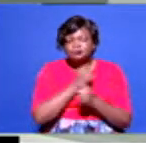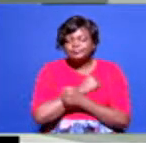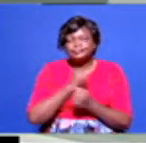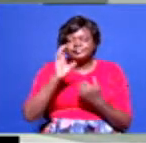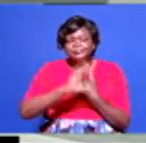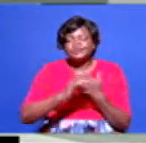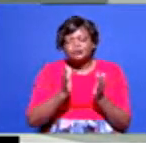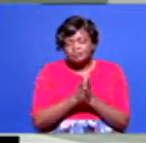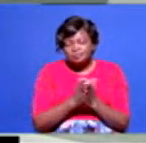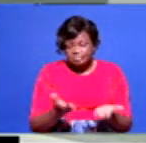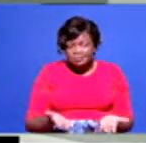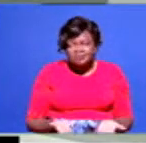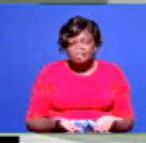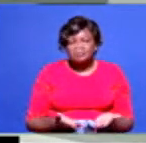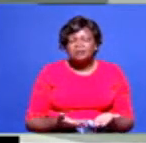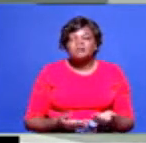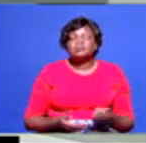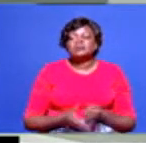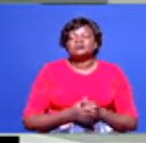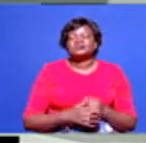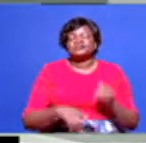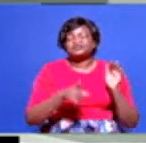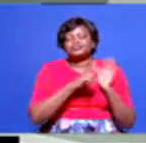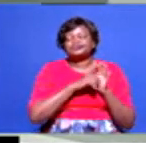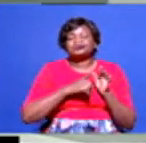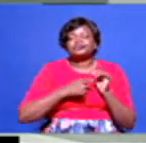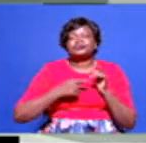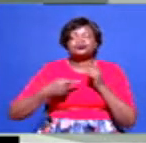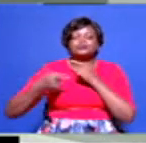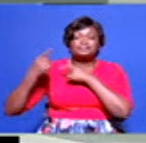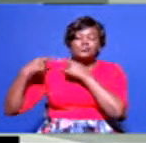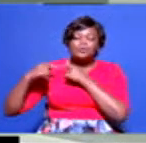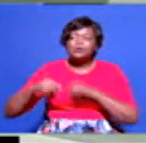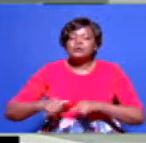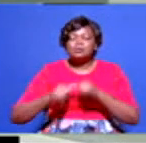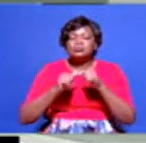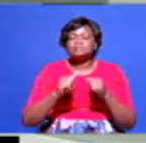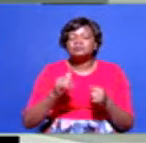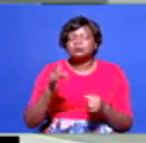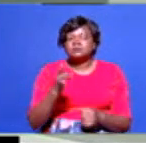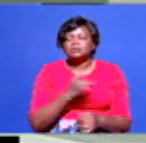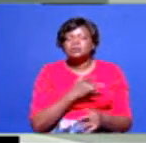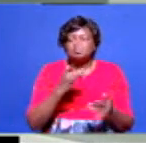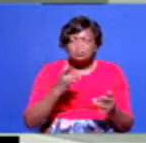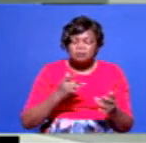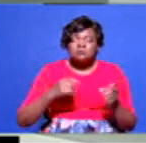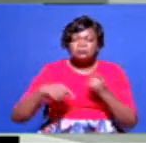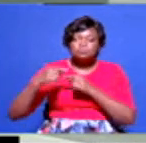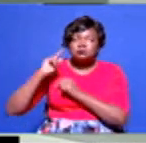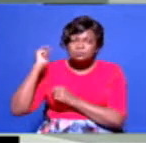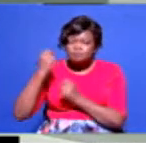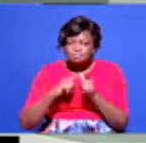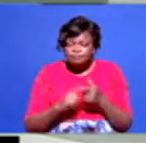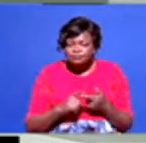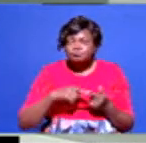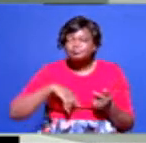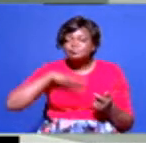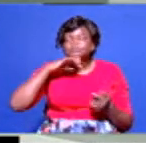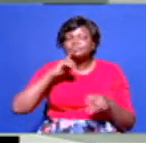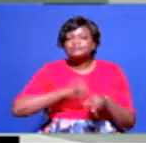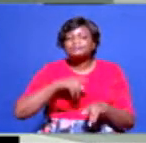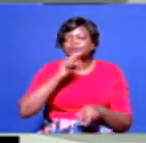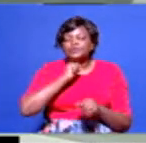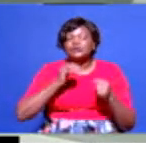civic responsibility will continue to inspire generations of Kenyans. Kibaki, who was Kenya's third president, died at the age